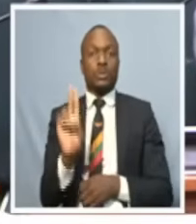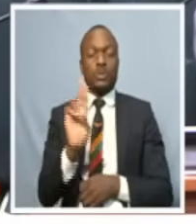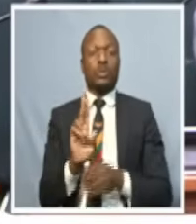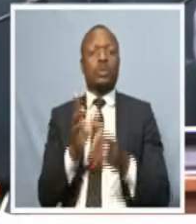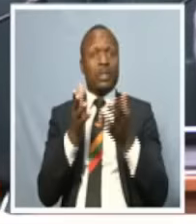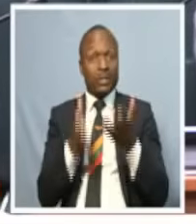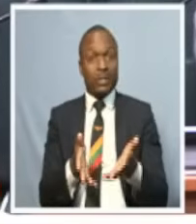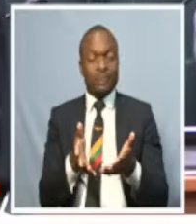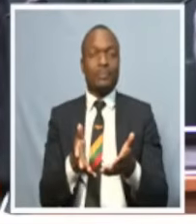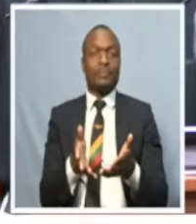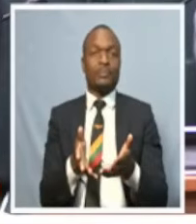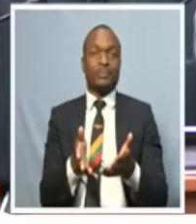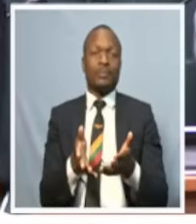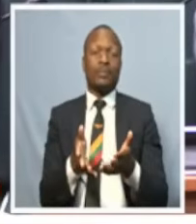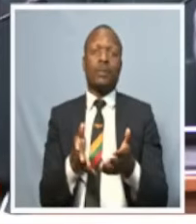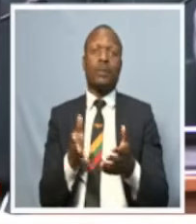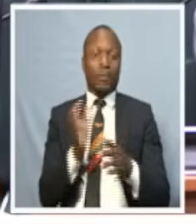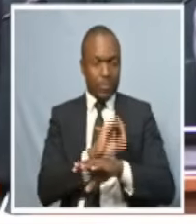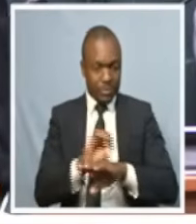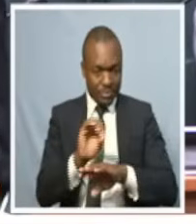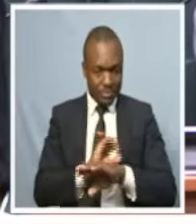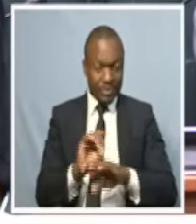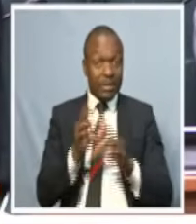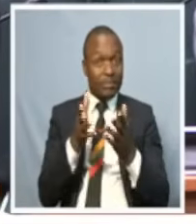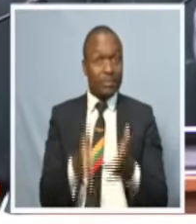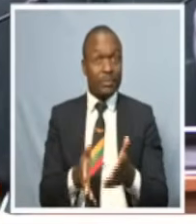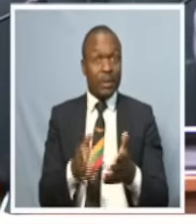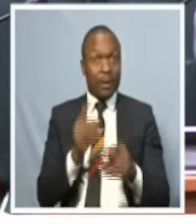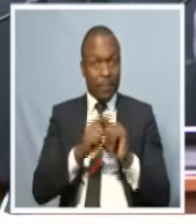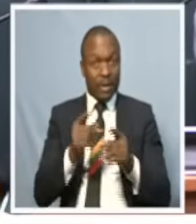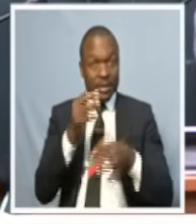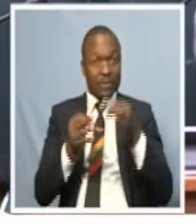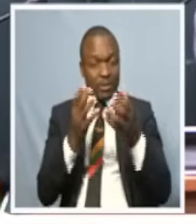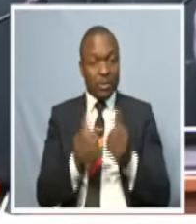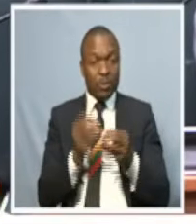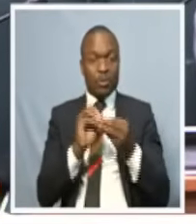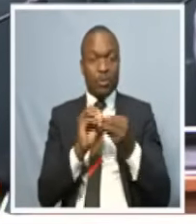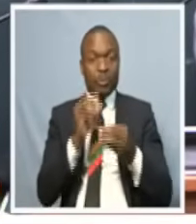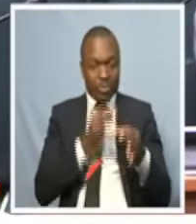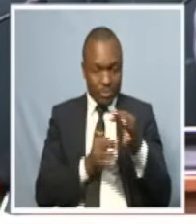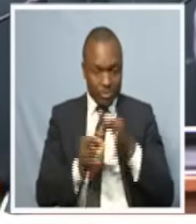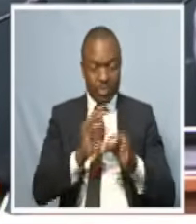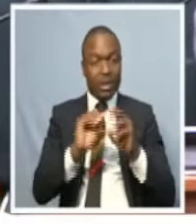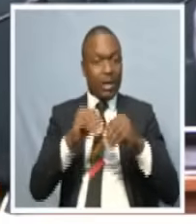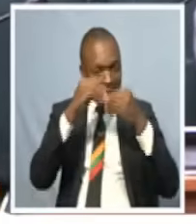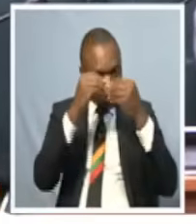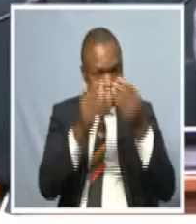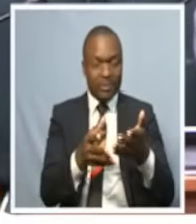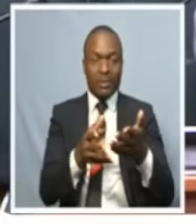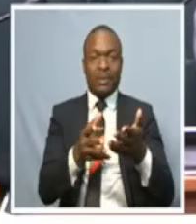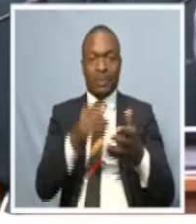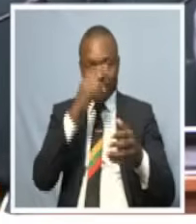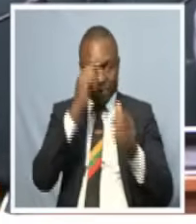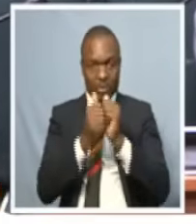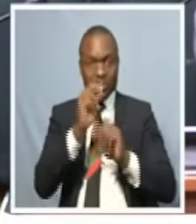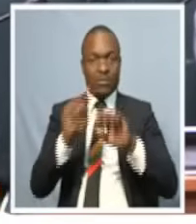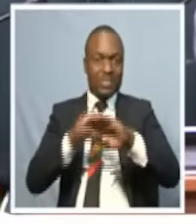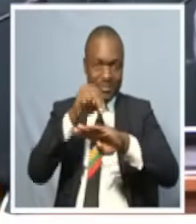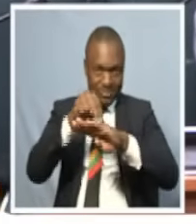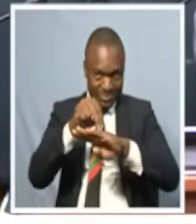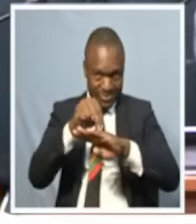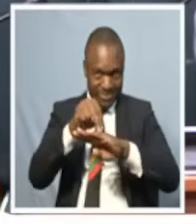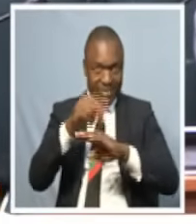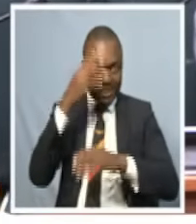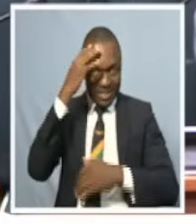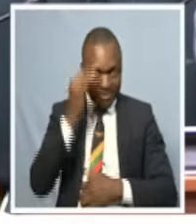But if they want genuine clarification, I'll give them, Madam Speaker, for the sake of the nation.